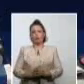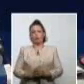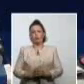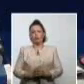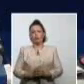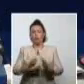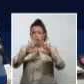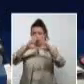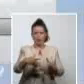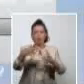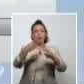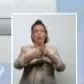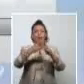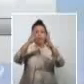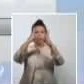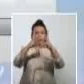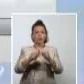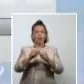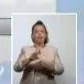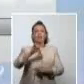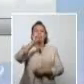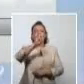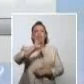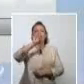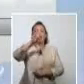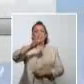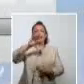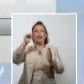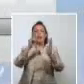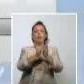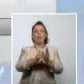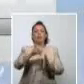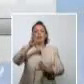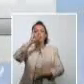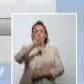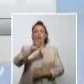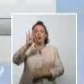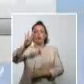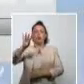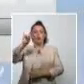1,134,686 cases, and the region accounts for